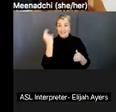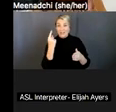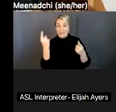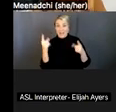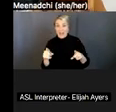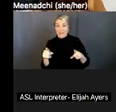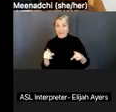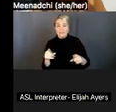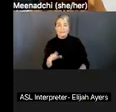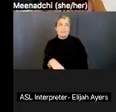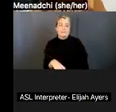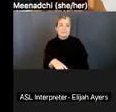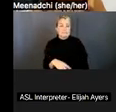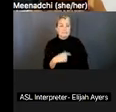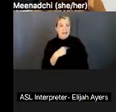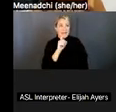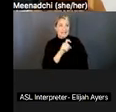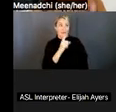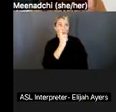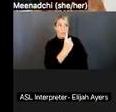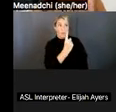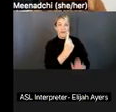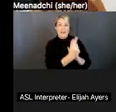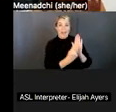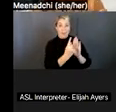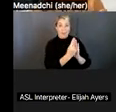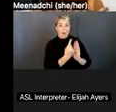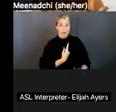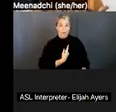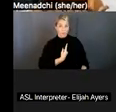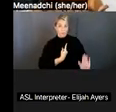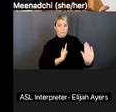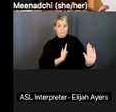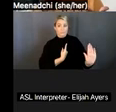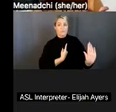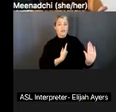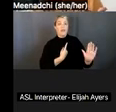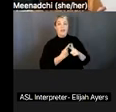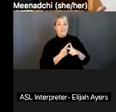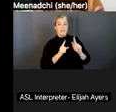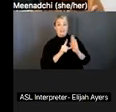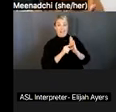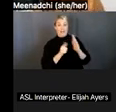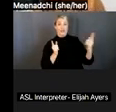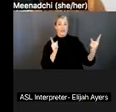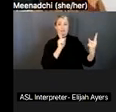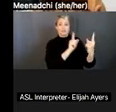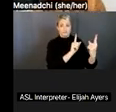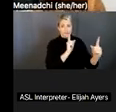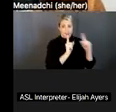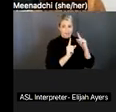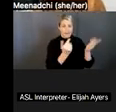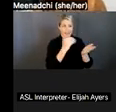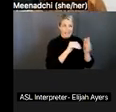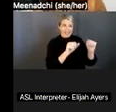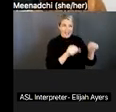need 1 hour to be by myself in order to be able to come back to this conversation, right? Or another thing